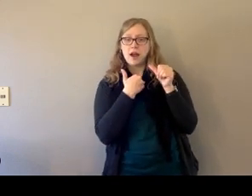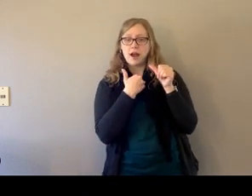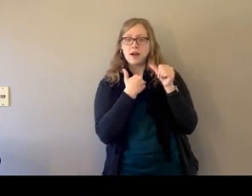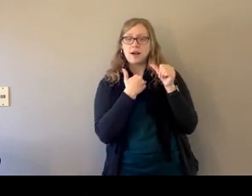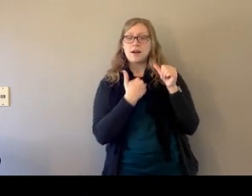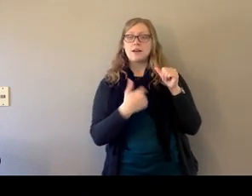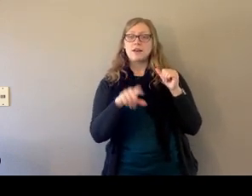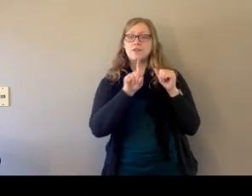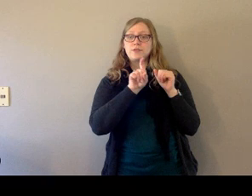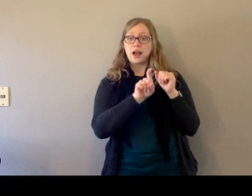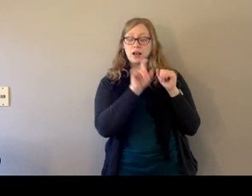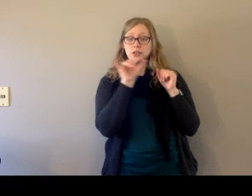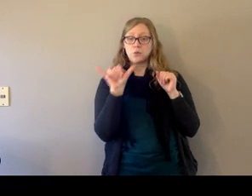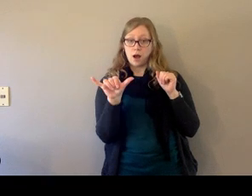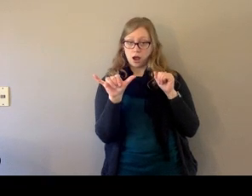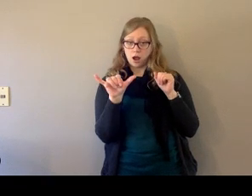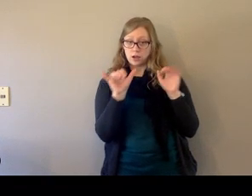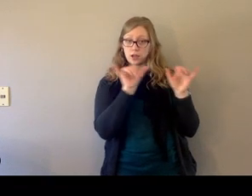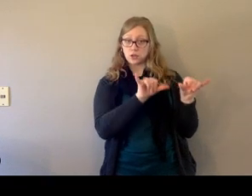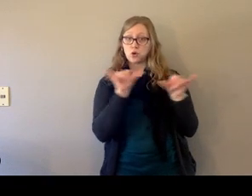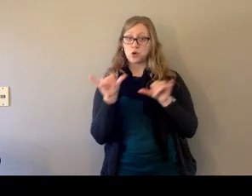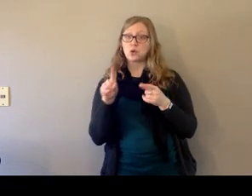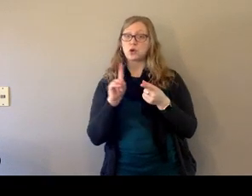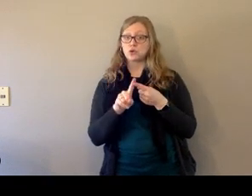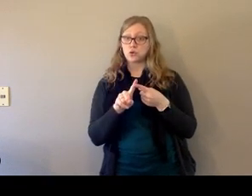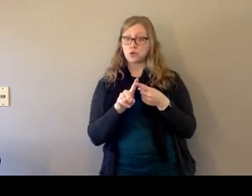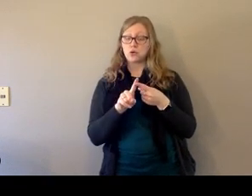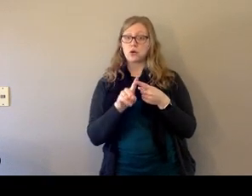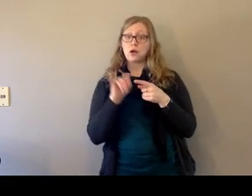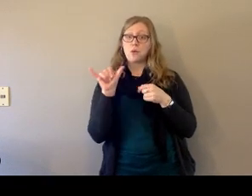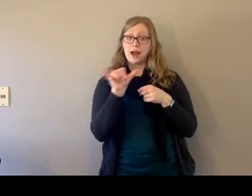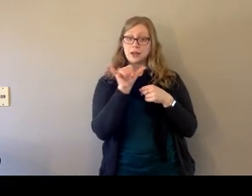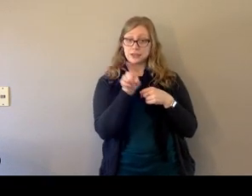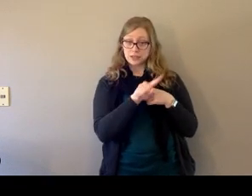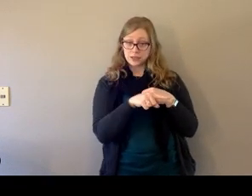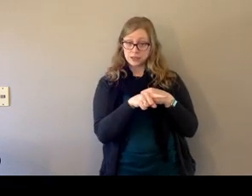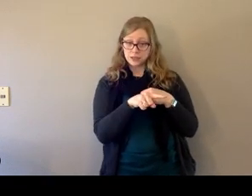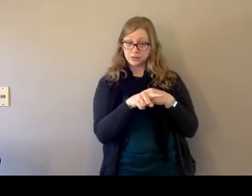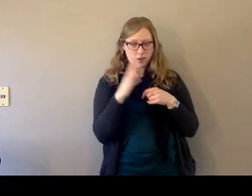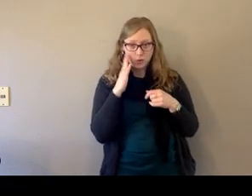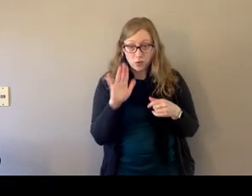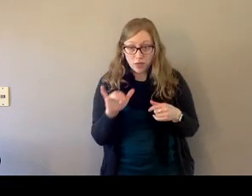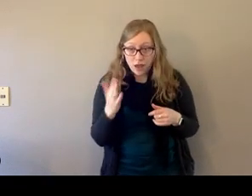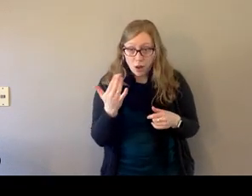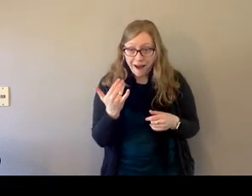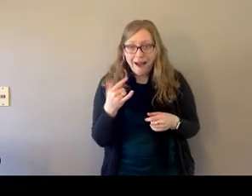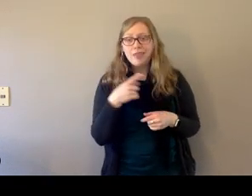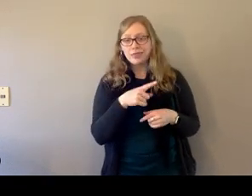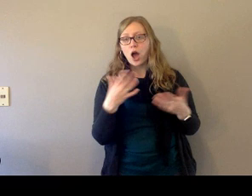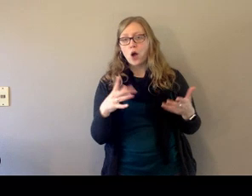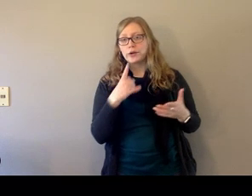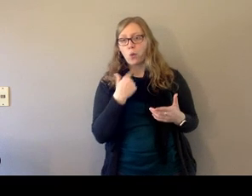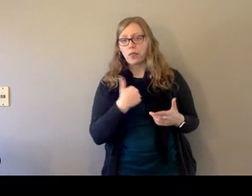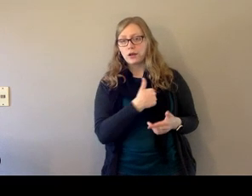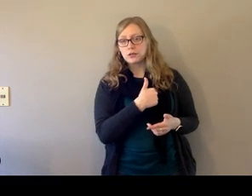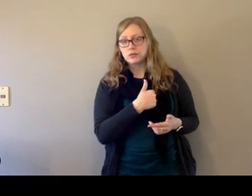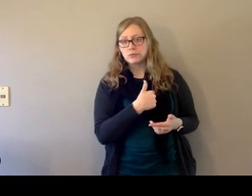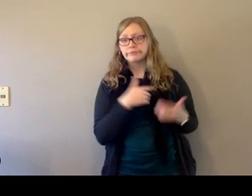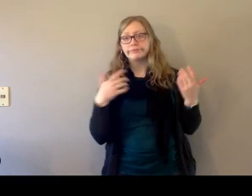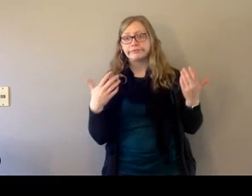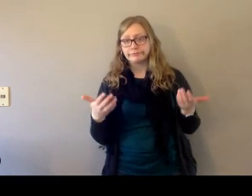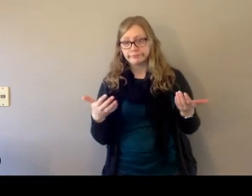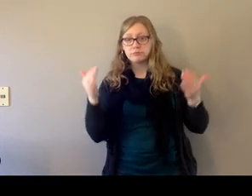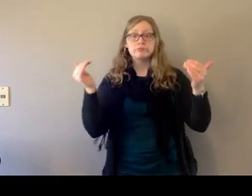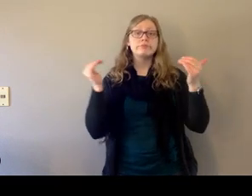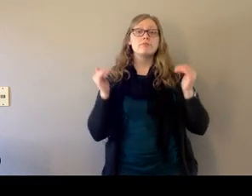XY was congruent to YZ, and we knew that because they told us it was given. Then we